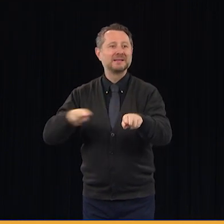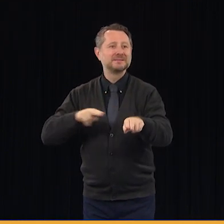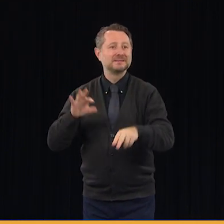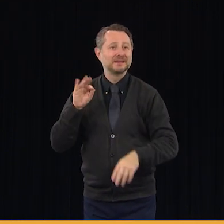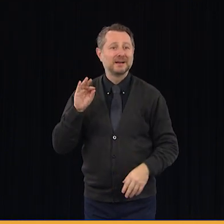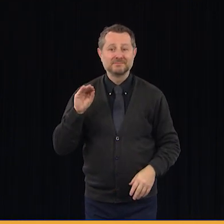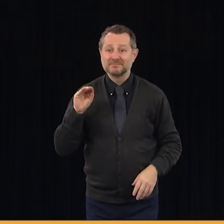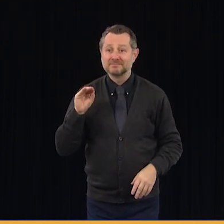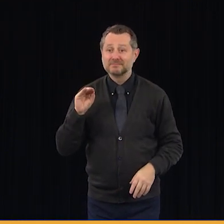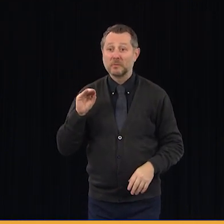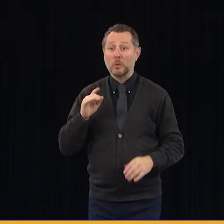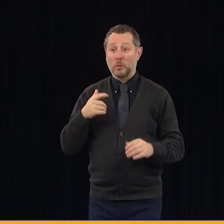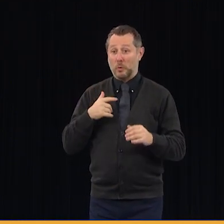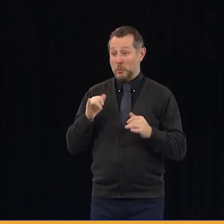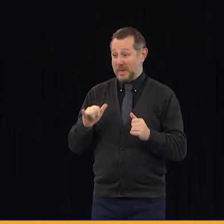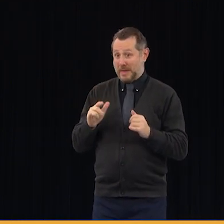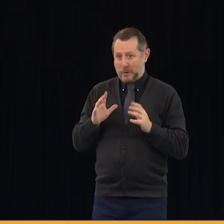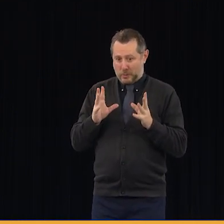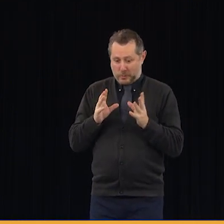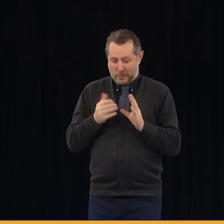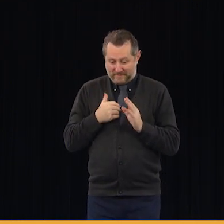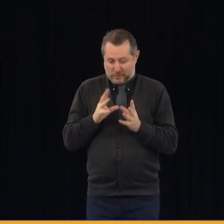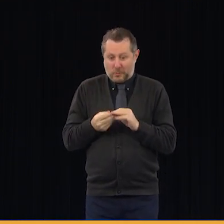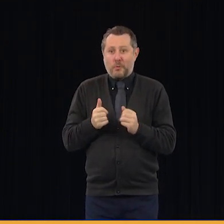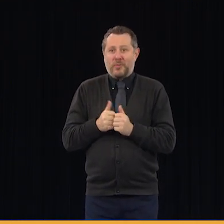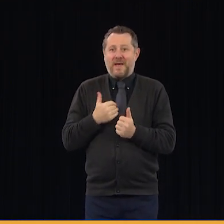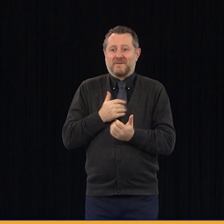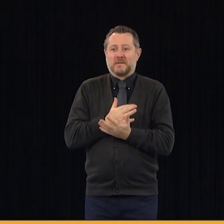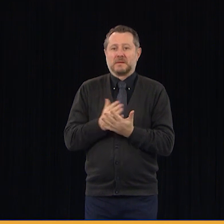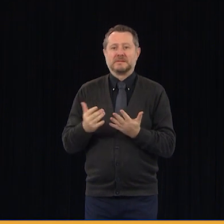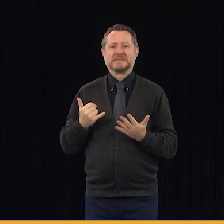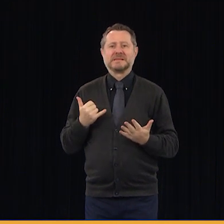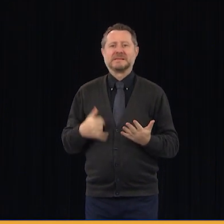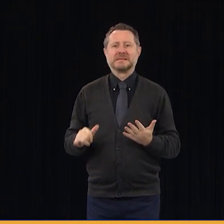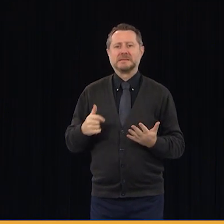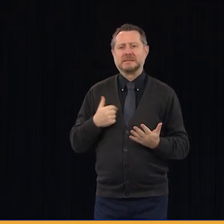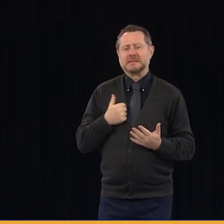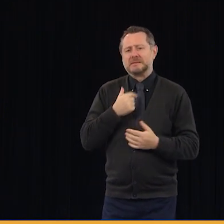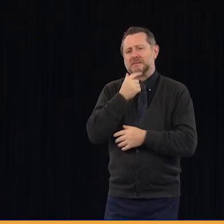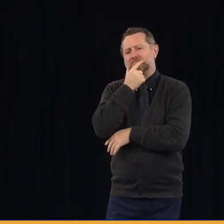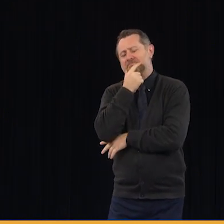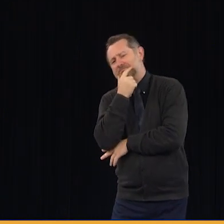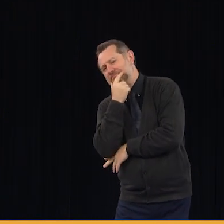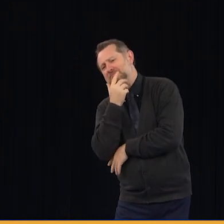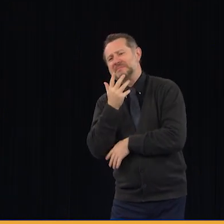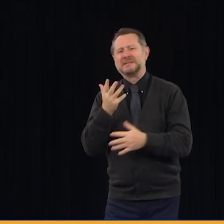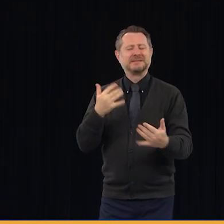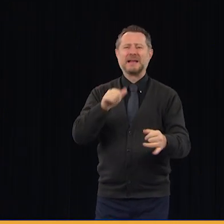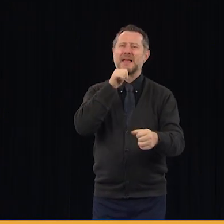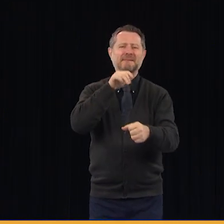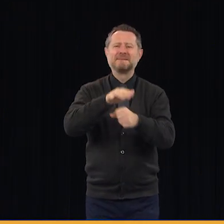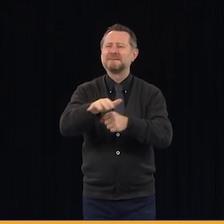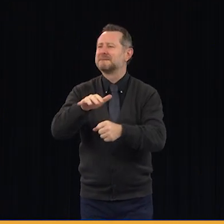beds, as you see, doesn't compare with the most problematic scenarios.